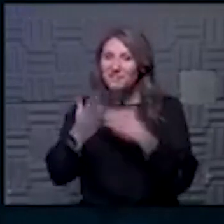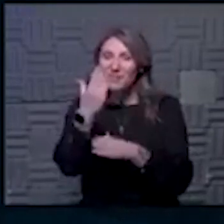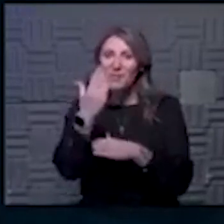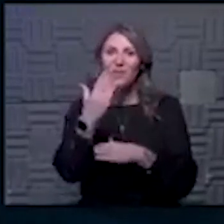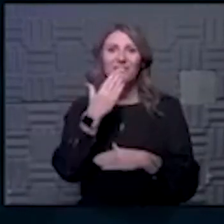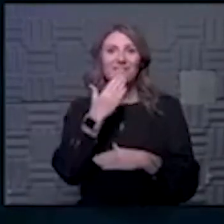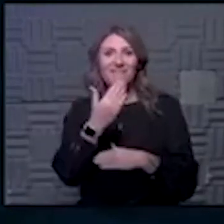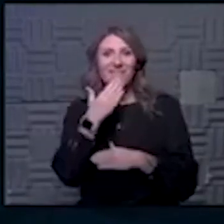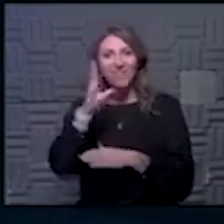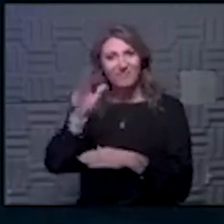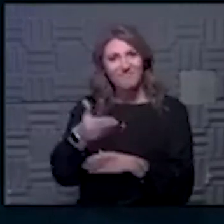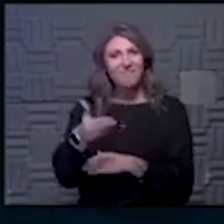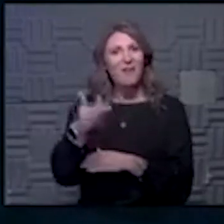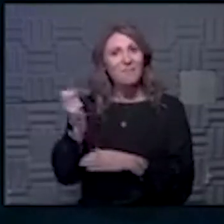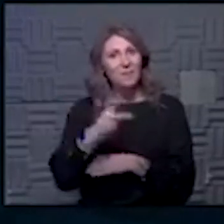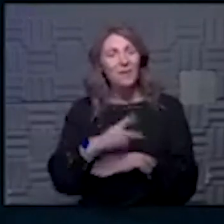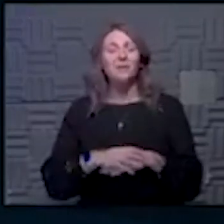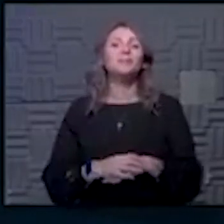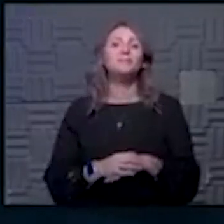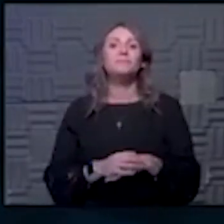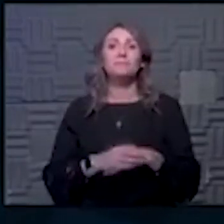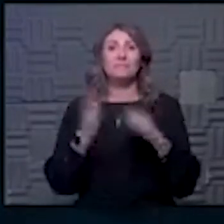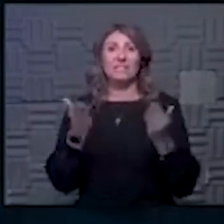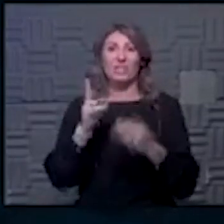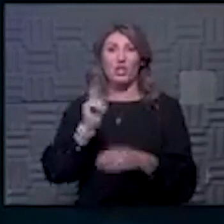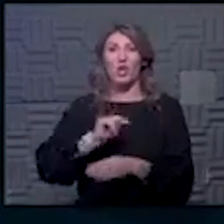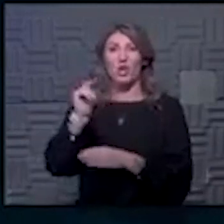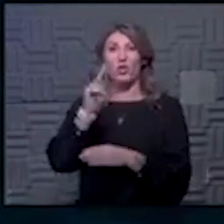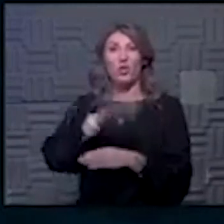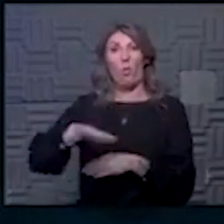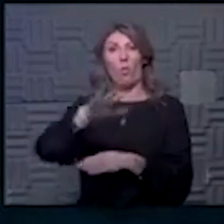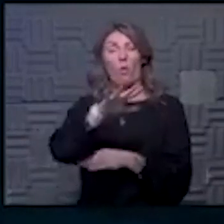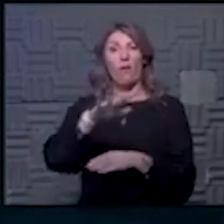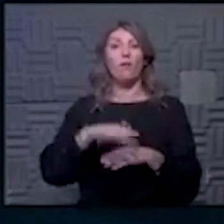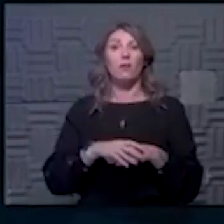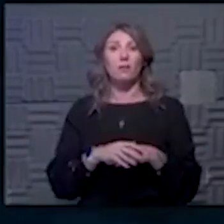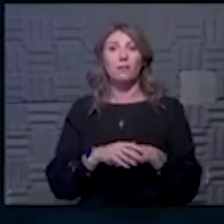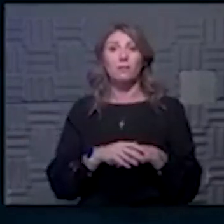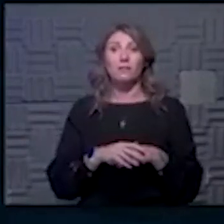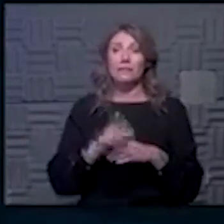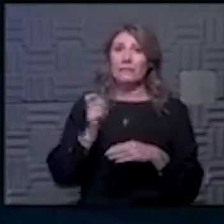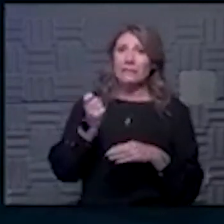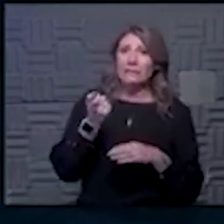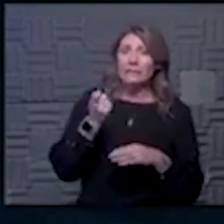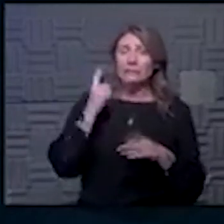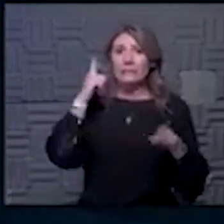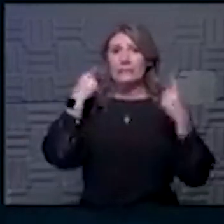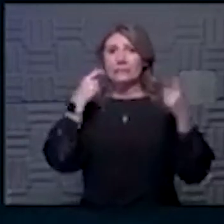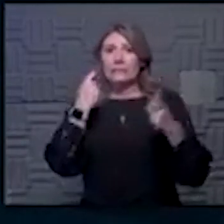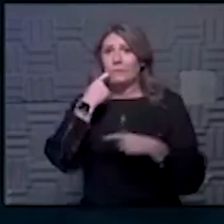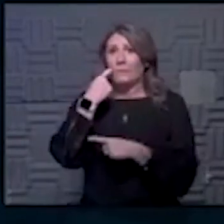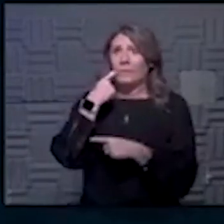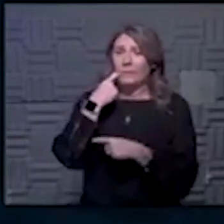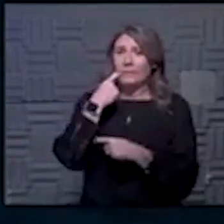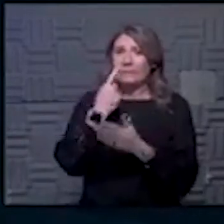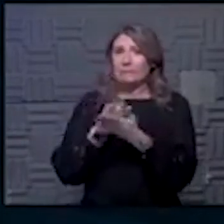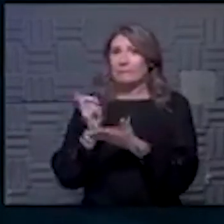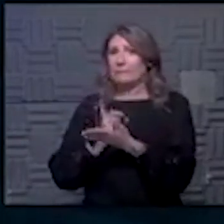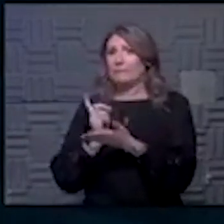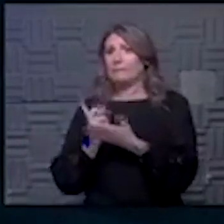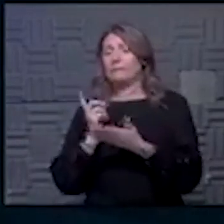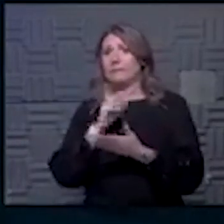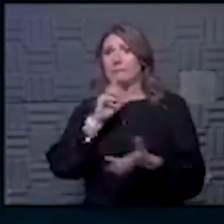Thank you for inviting me back. Well, here in the Northland, it's been a little bit hectic in the last couple of weeks as compared to the